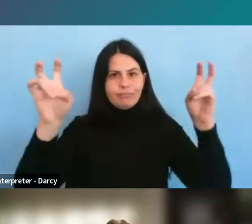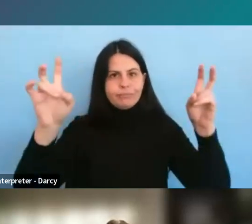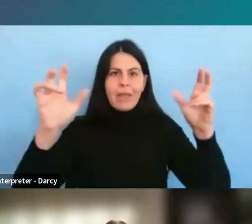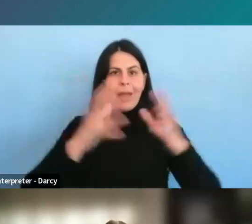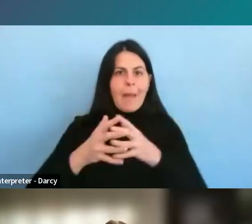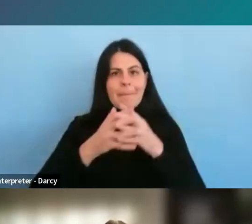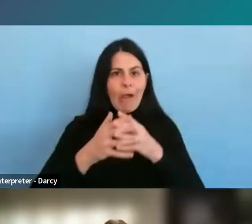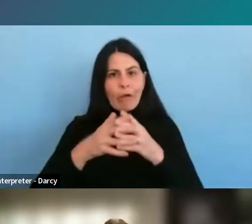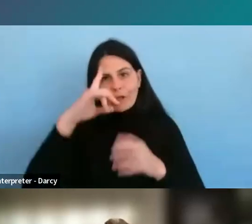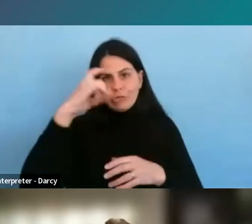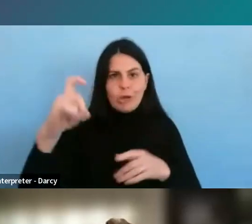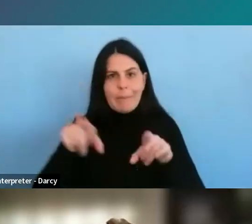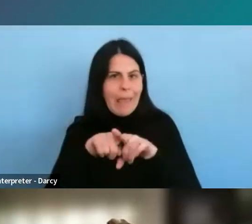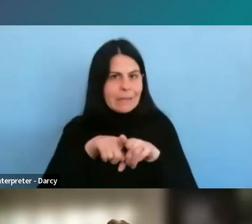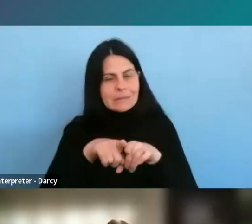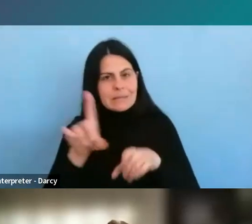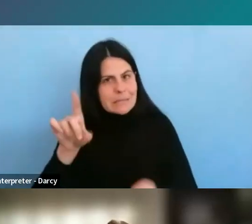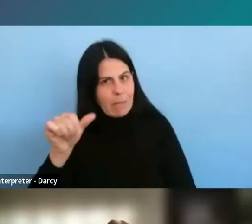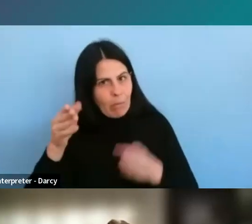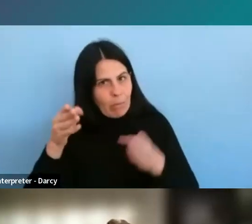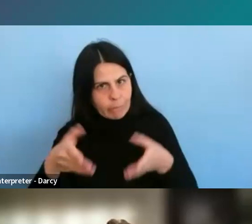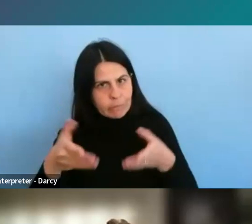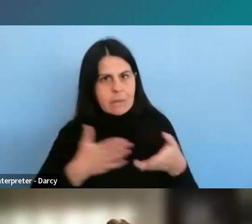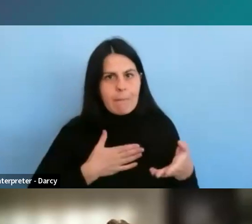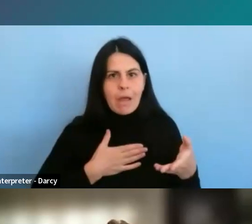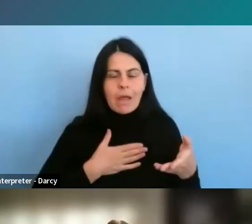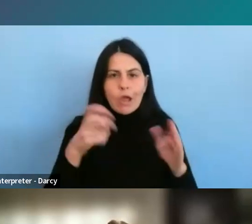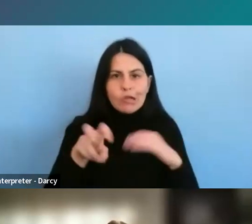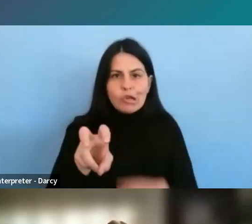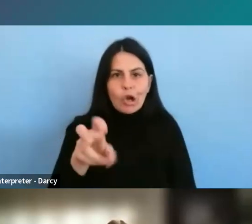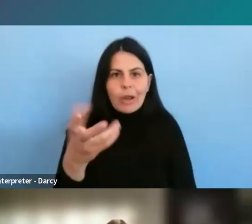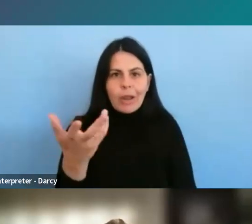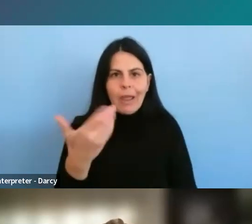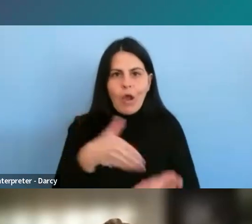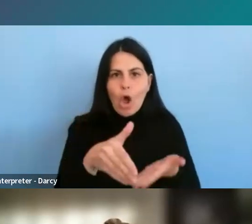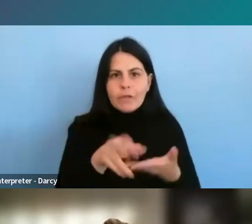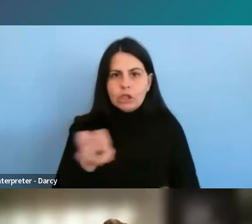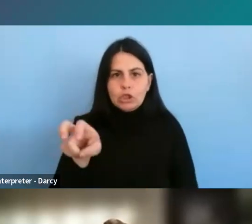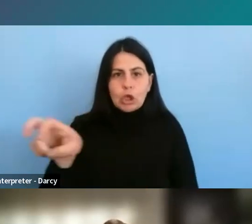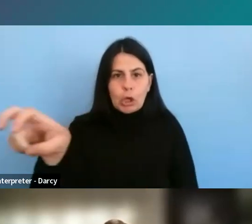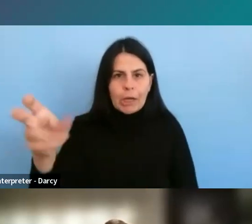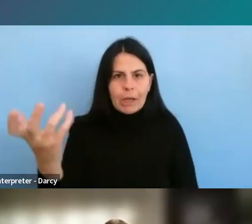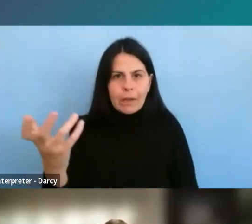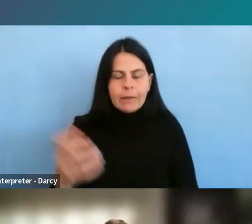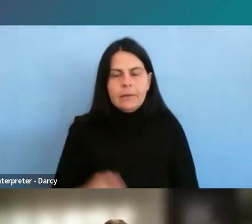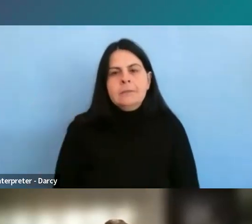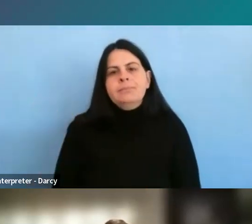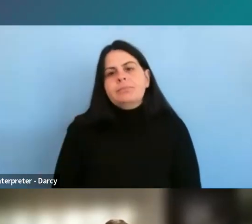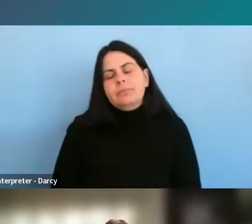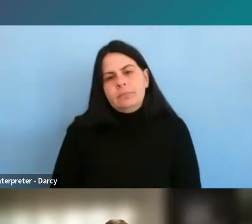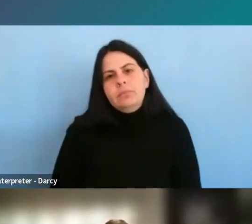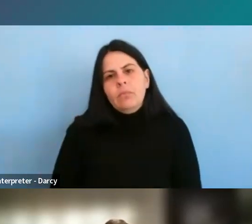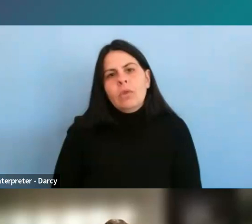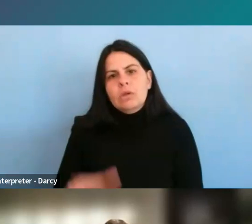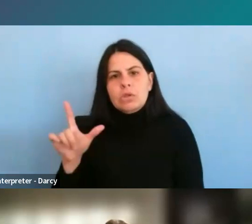disabled person and what my journey was and what the journey often is, even as Lydia mentioned